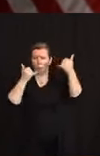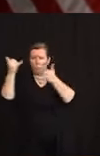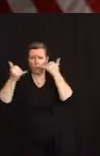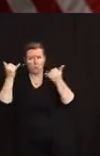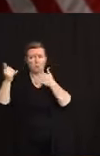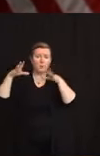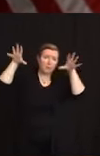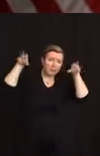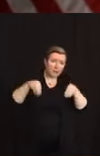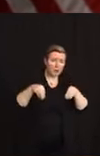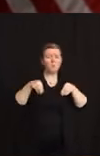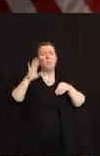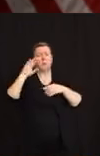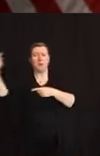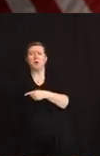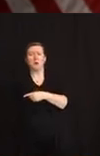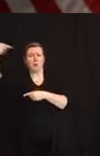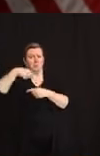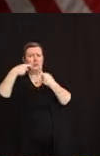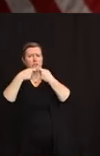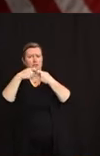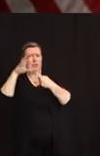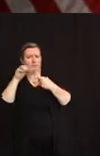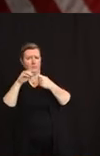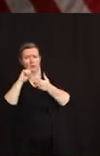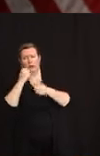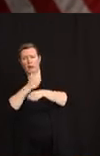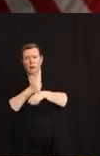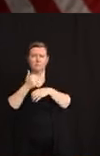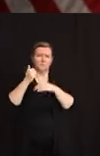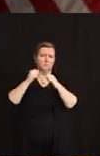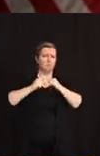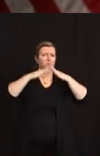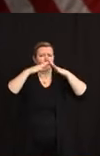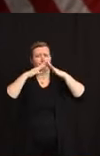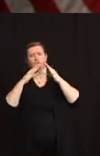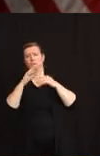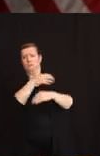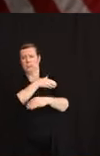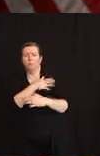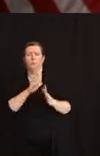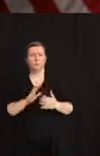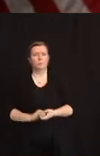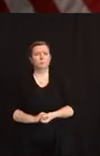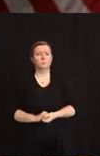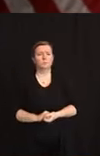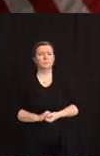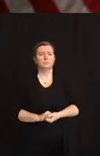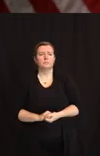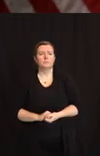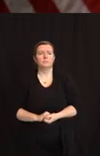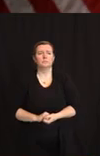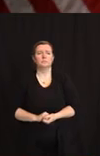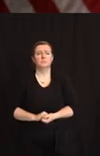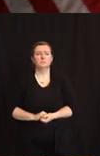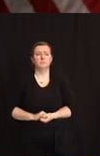other off-topic but incredibly important note, I want to acknowledge that today is Yom